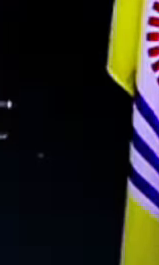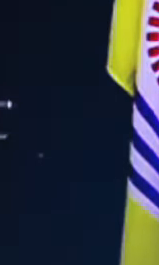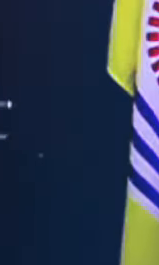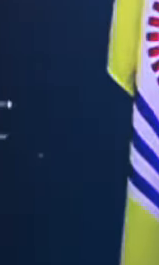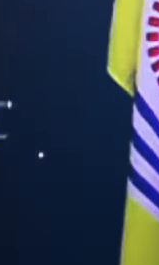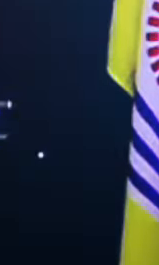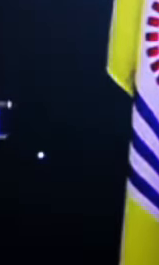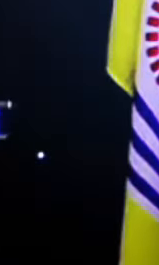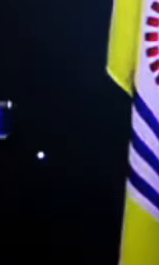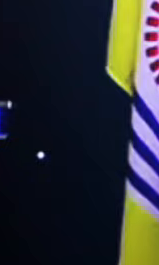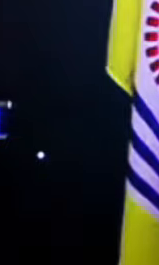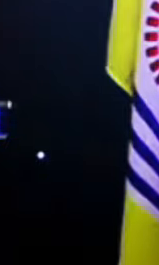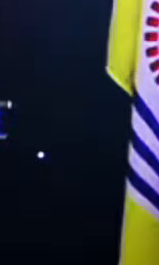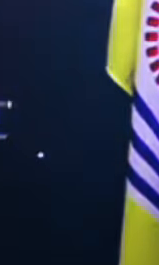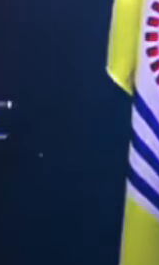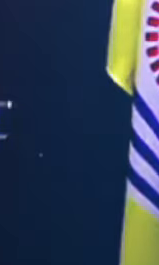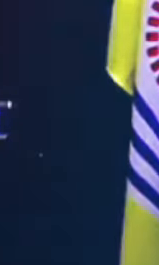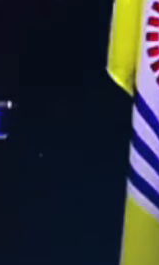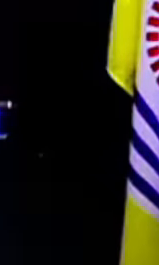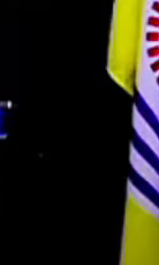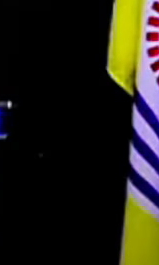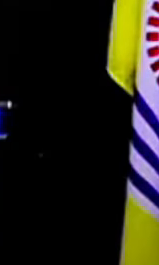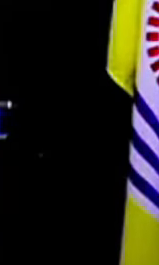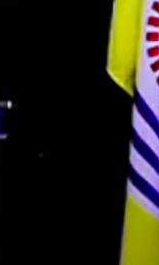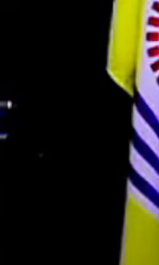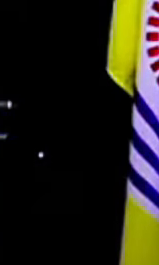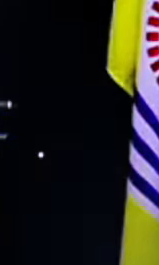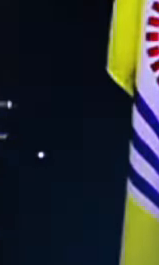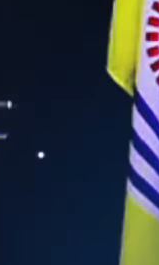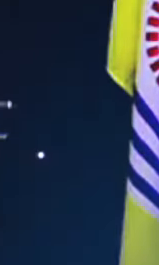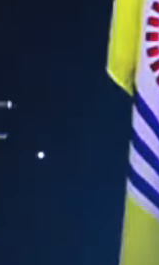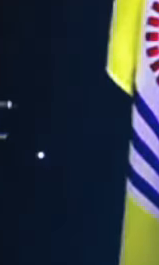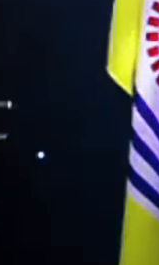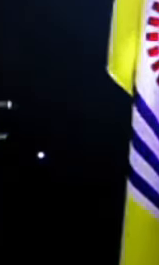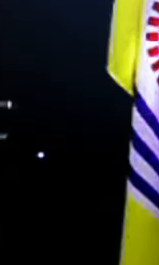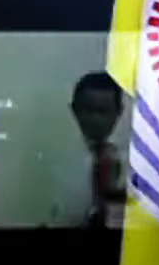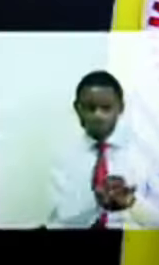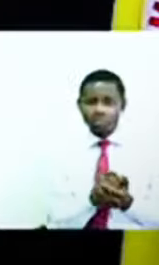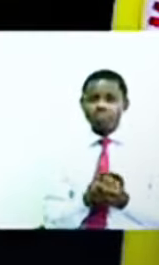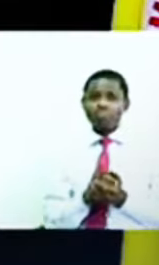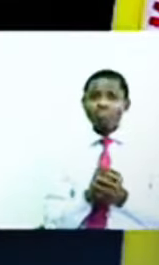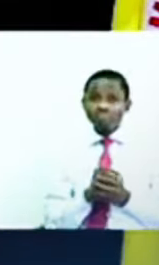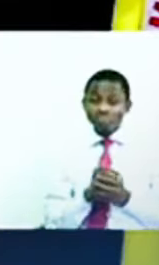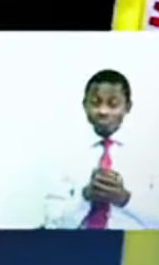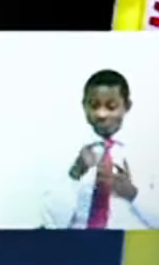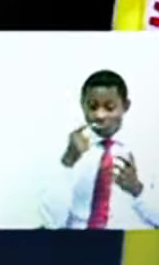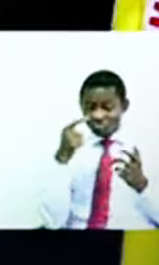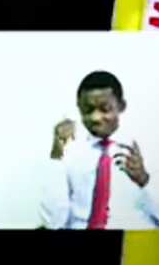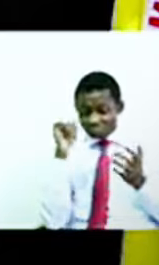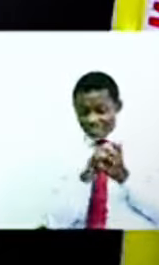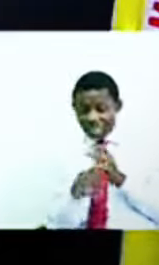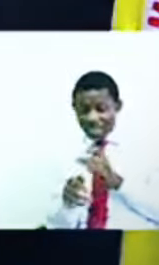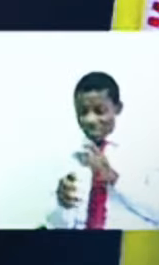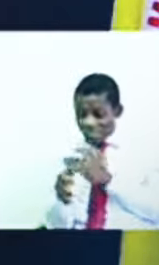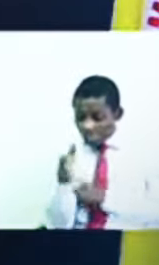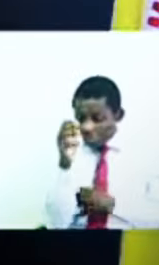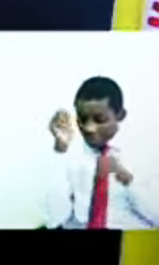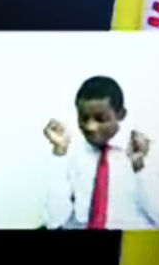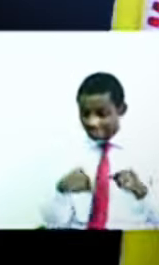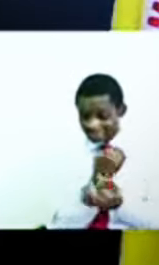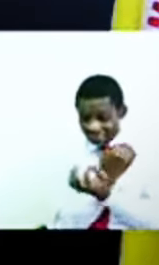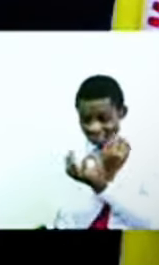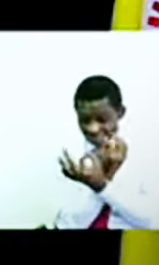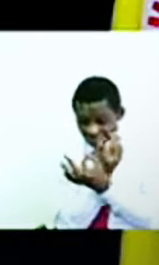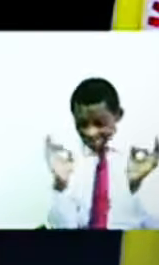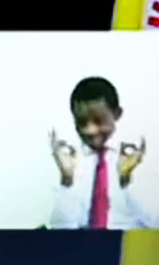people. Nipa hu ehun. He's not so sure. On to me, that whether the God who spoke to him will be able to deliver him from the